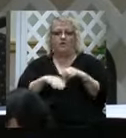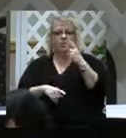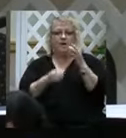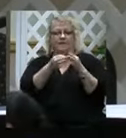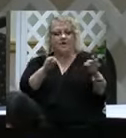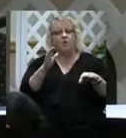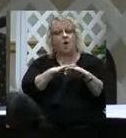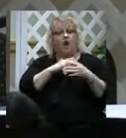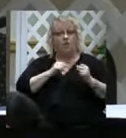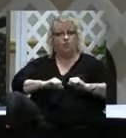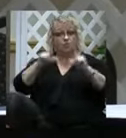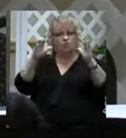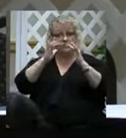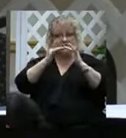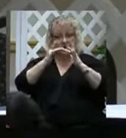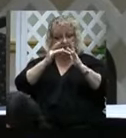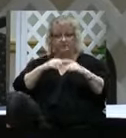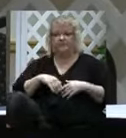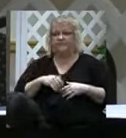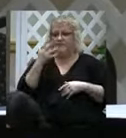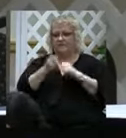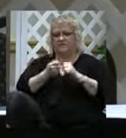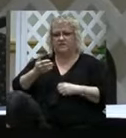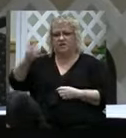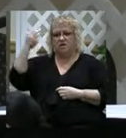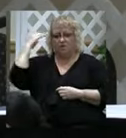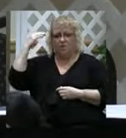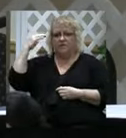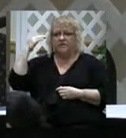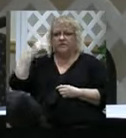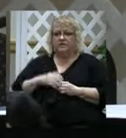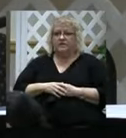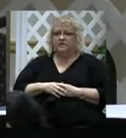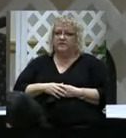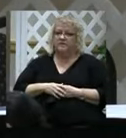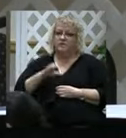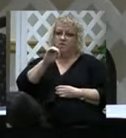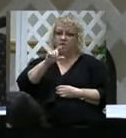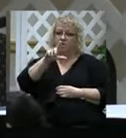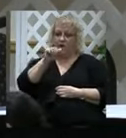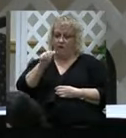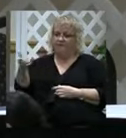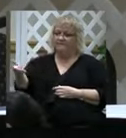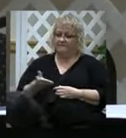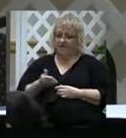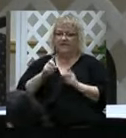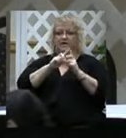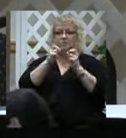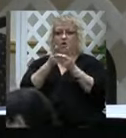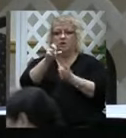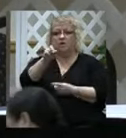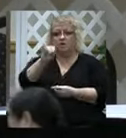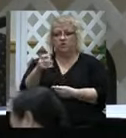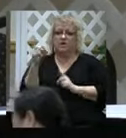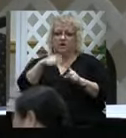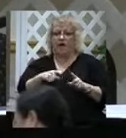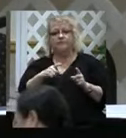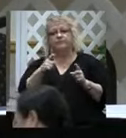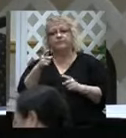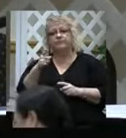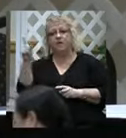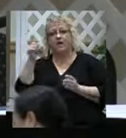our website. 5 years ago, the OLA invited the Department of Justice to come and keynote